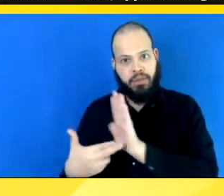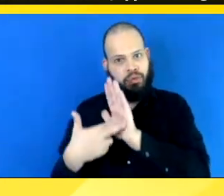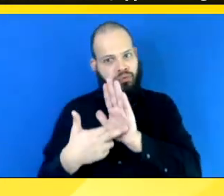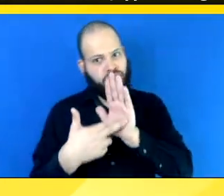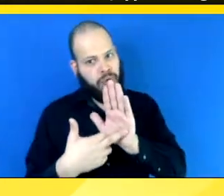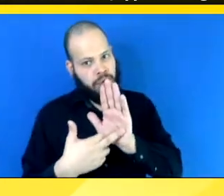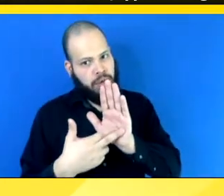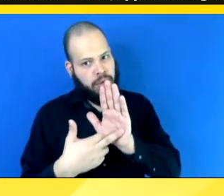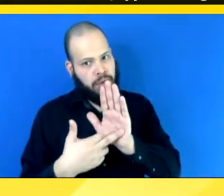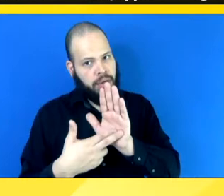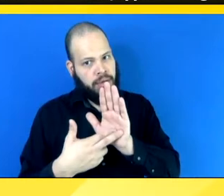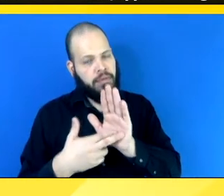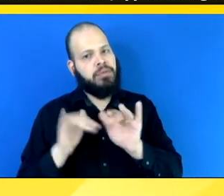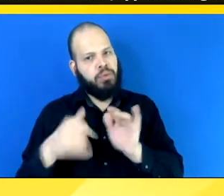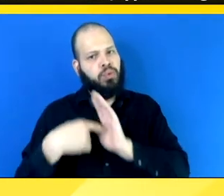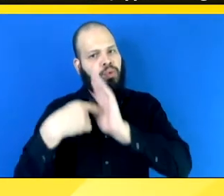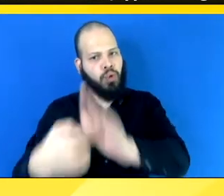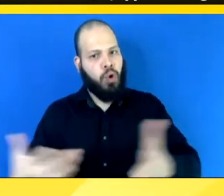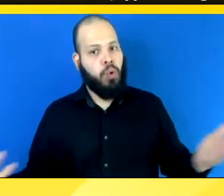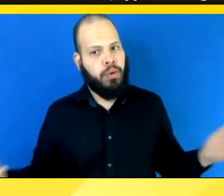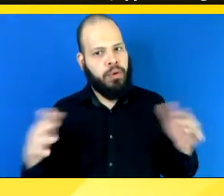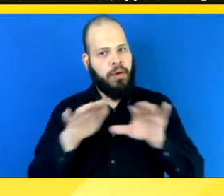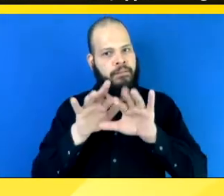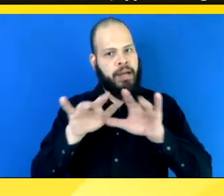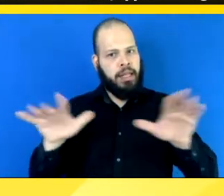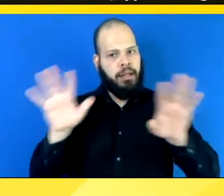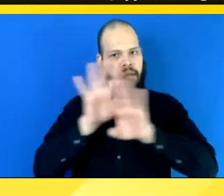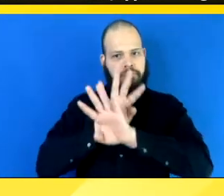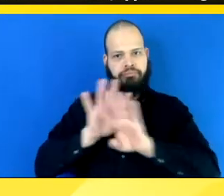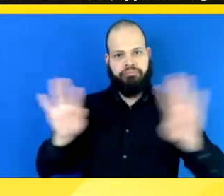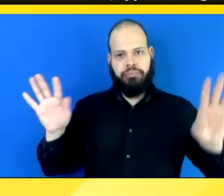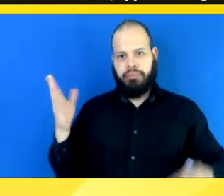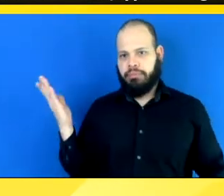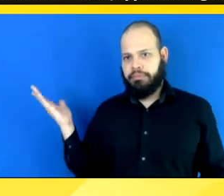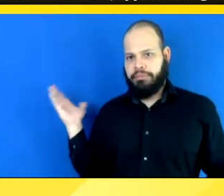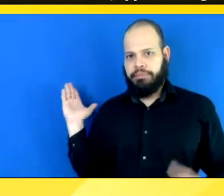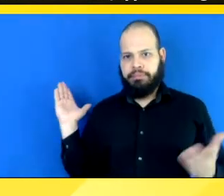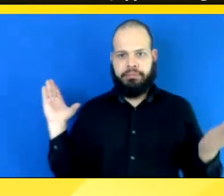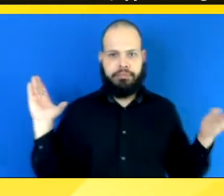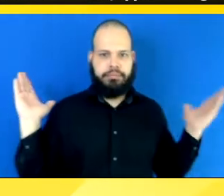what's important, particularly in the South, that folk